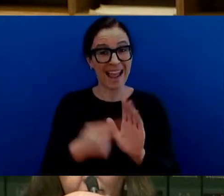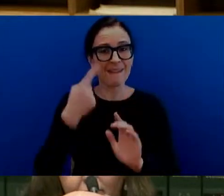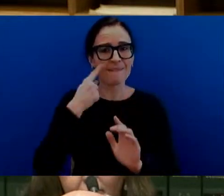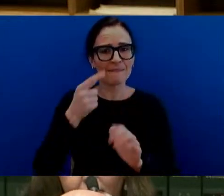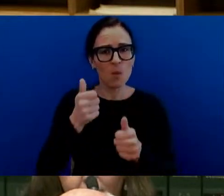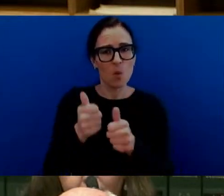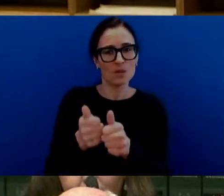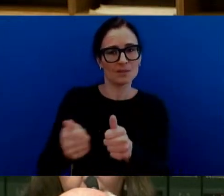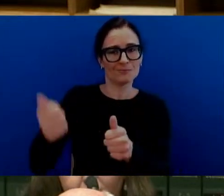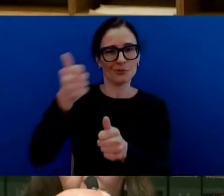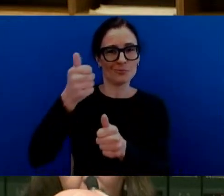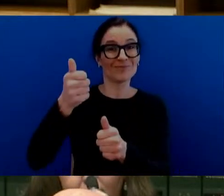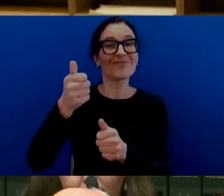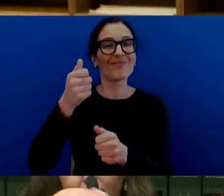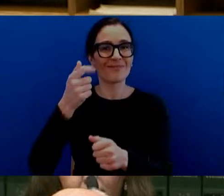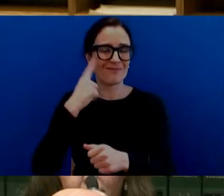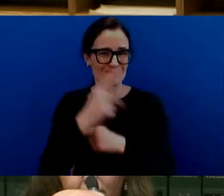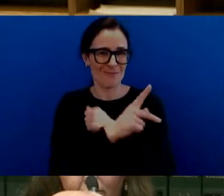The question.